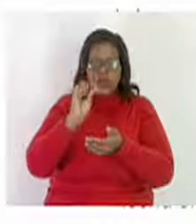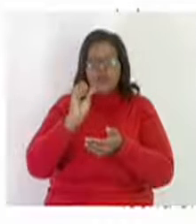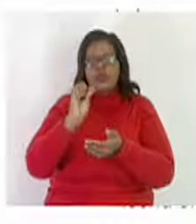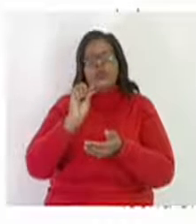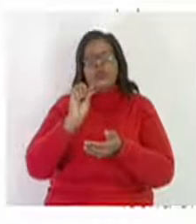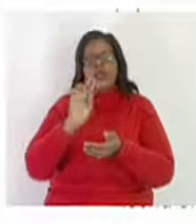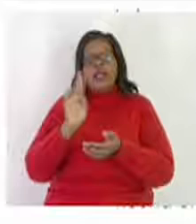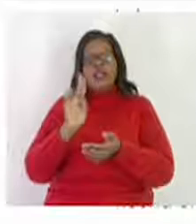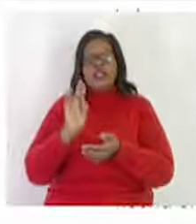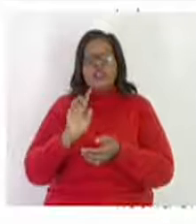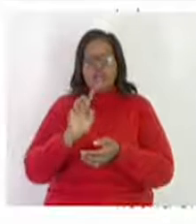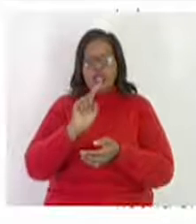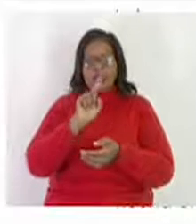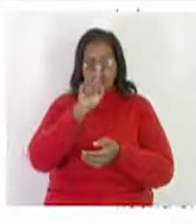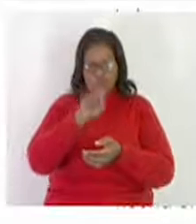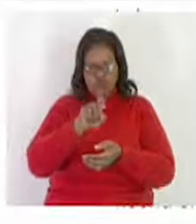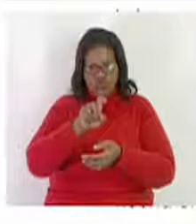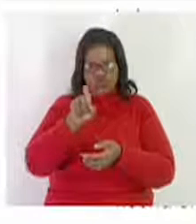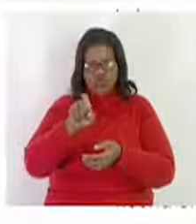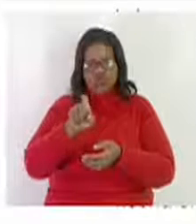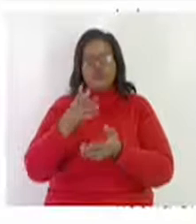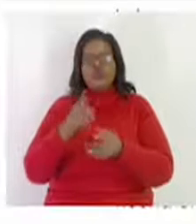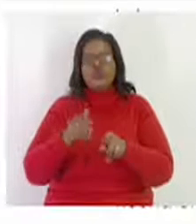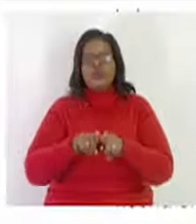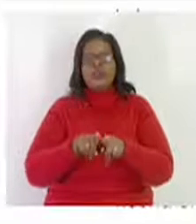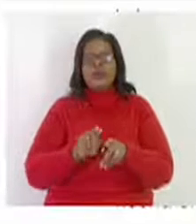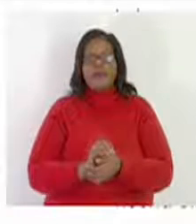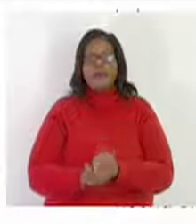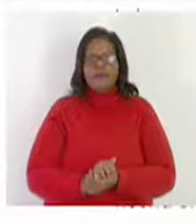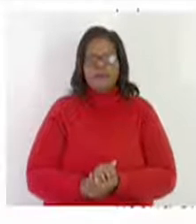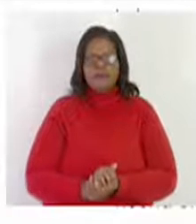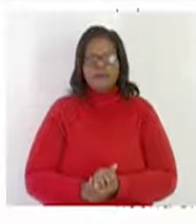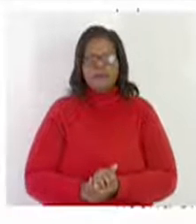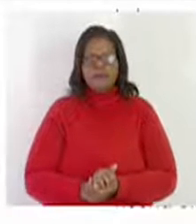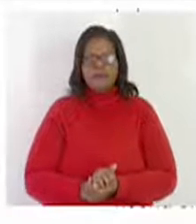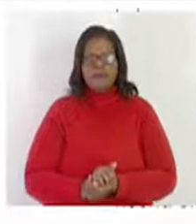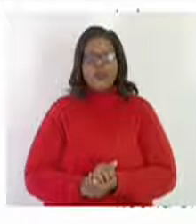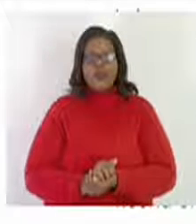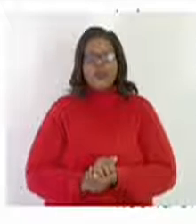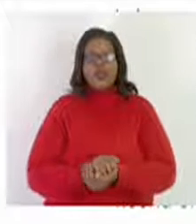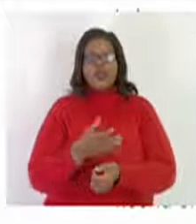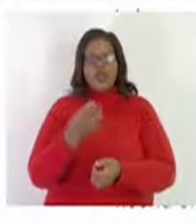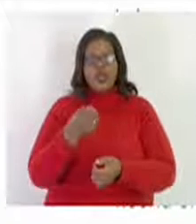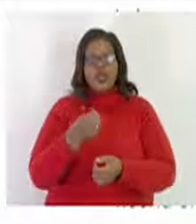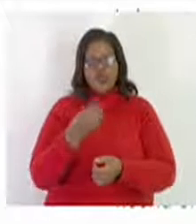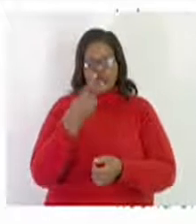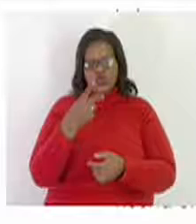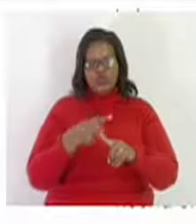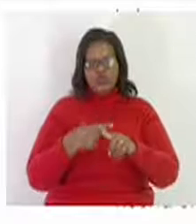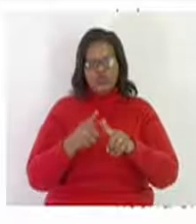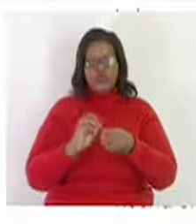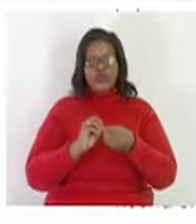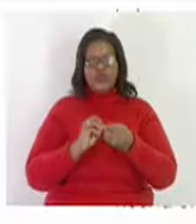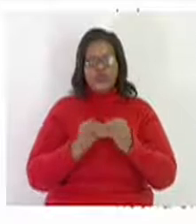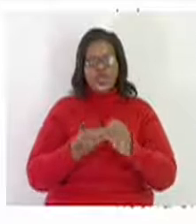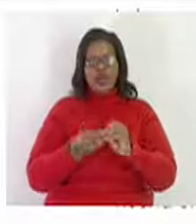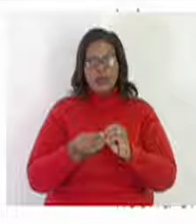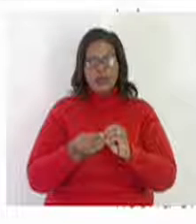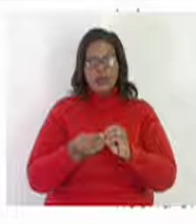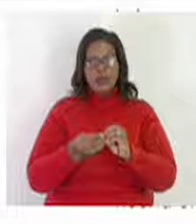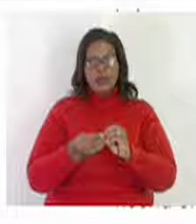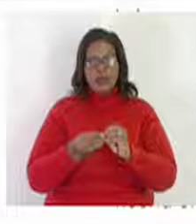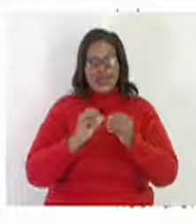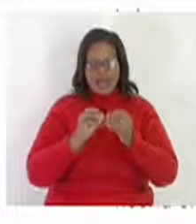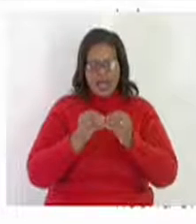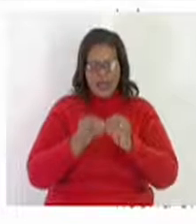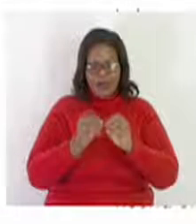Then the notes which are below. First, there are two types of numbers. Those numbers that can score